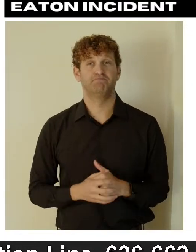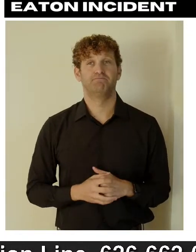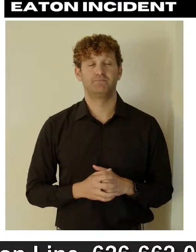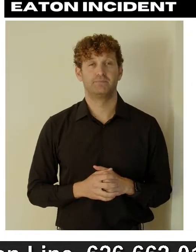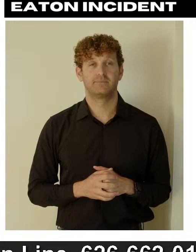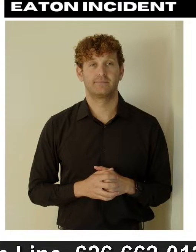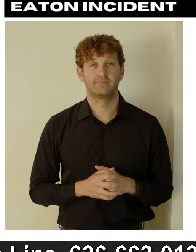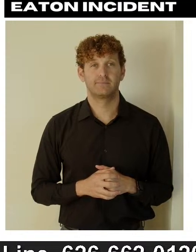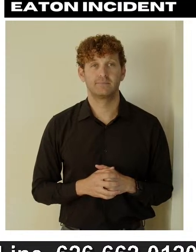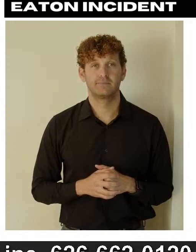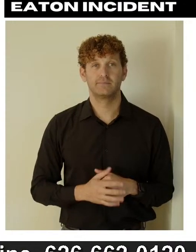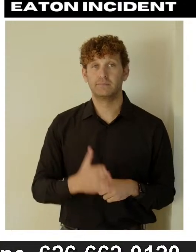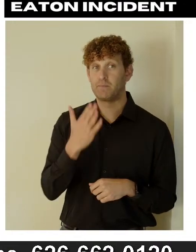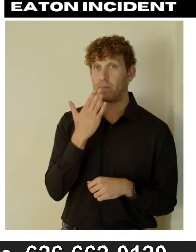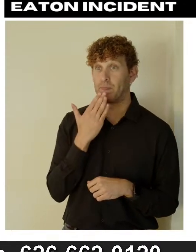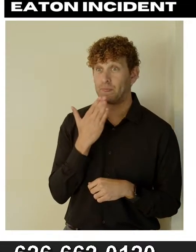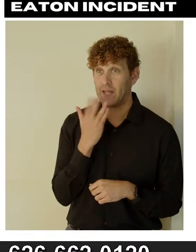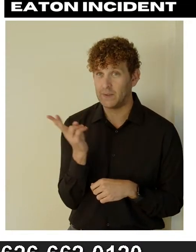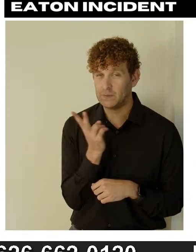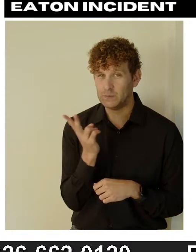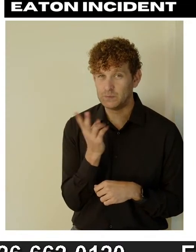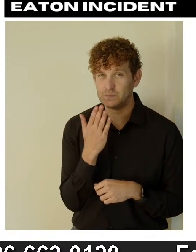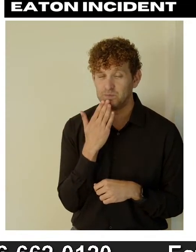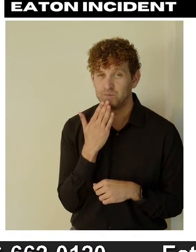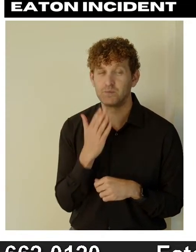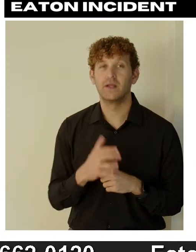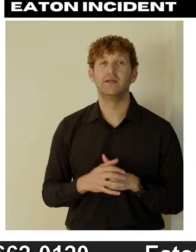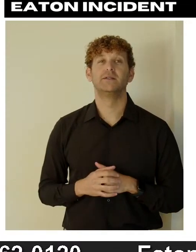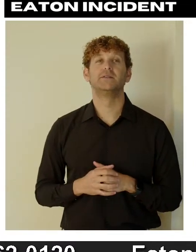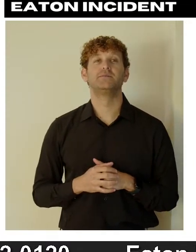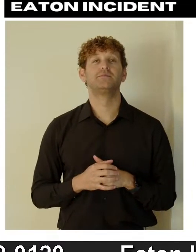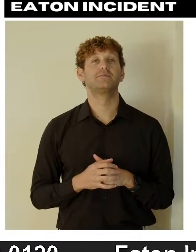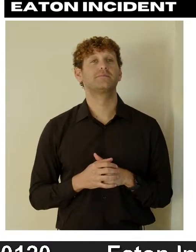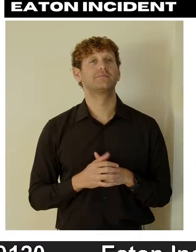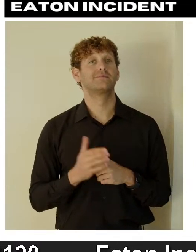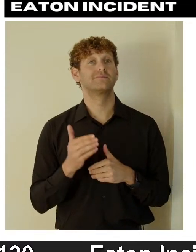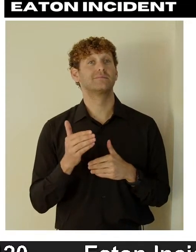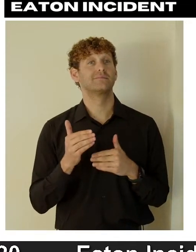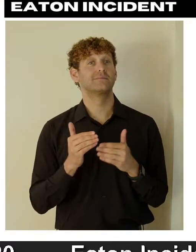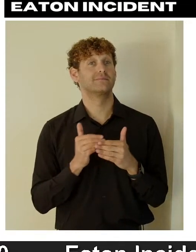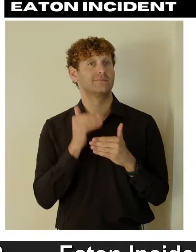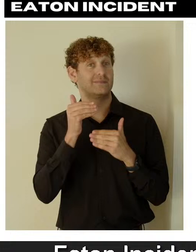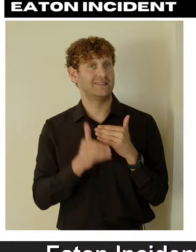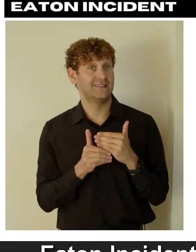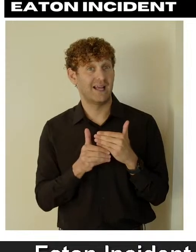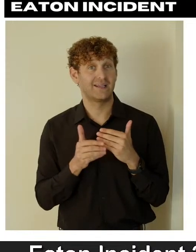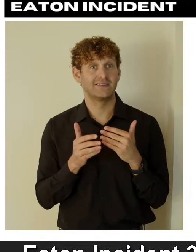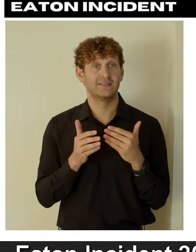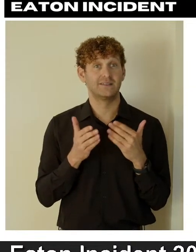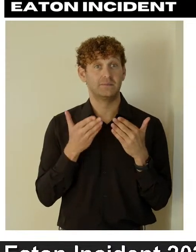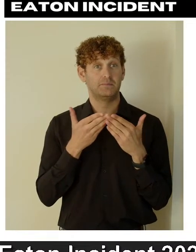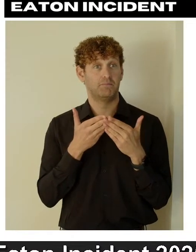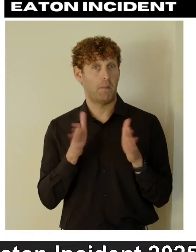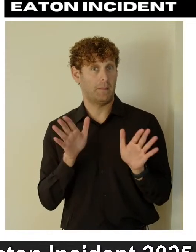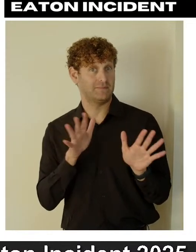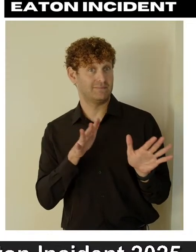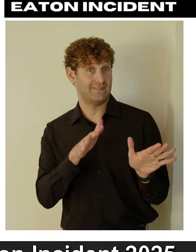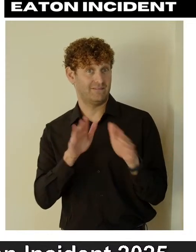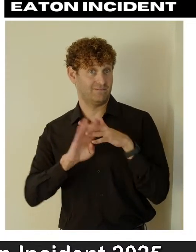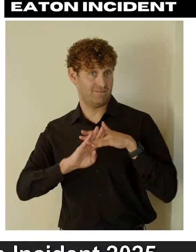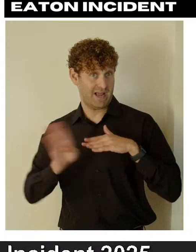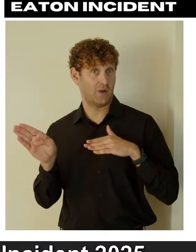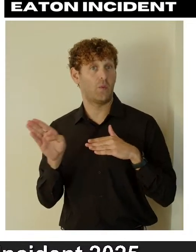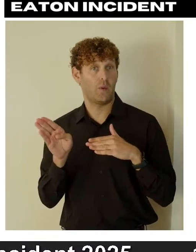Thank you both, James and Jen, for the update information. Next, for an evacuation and public safety update with Los Angeles County Sheriff,